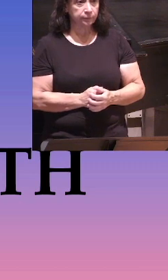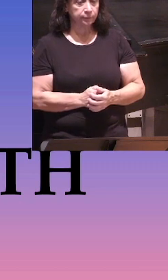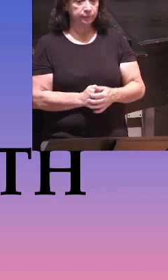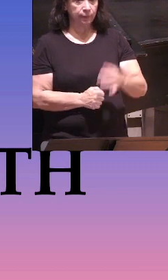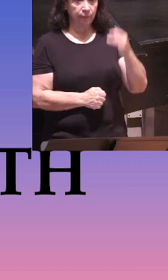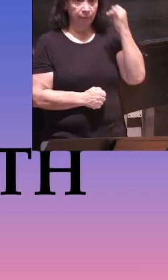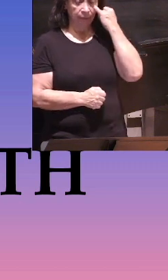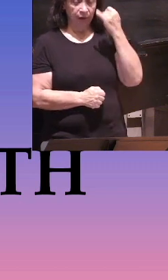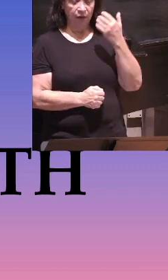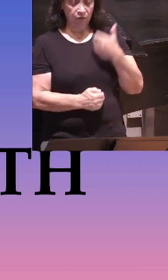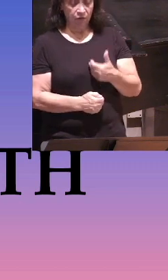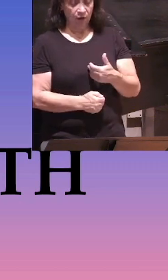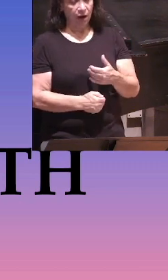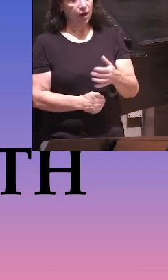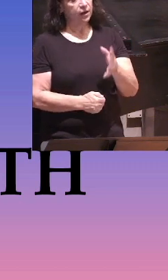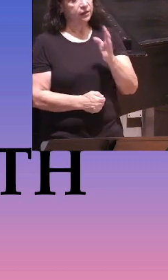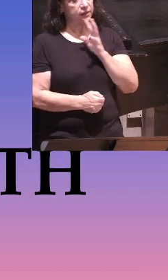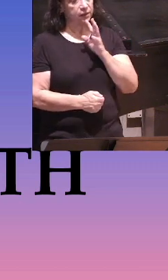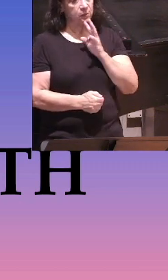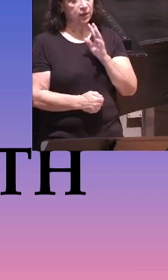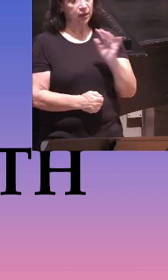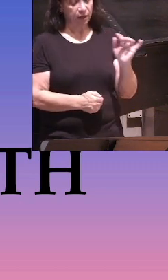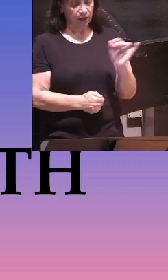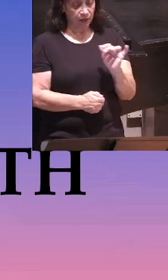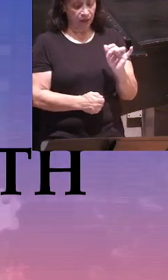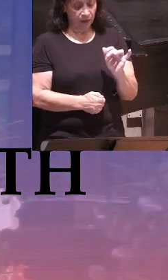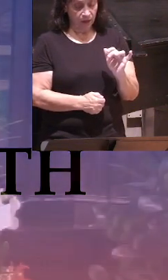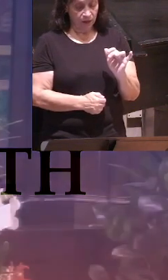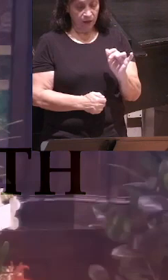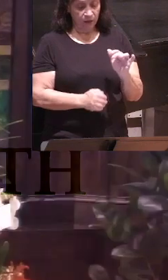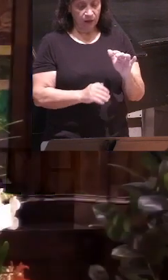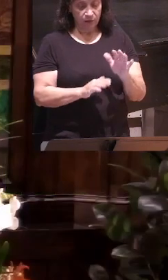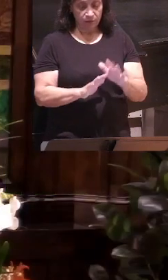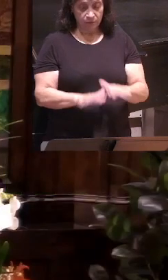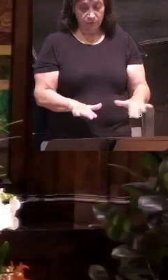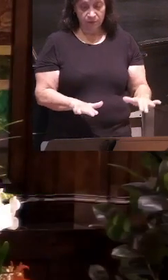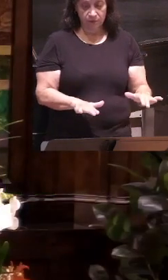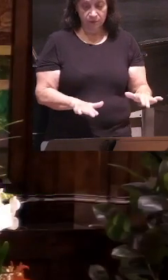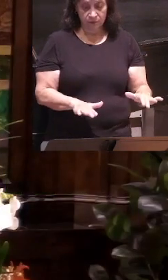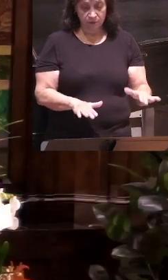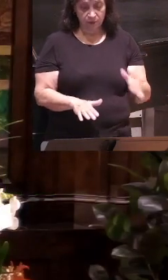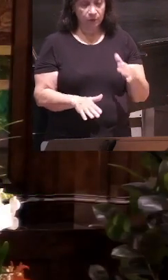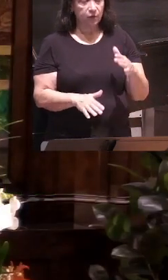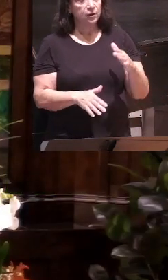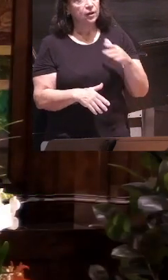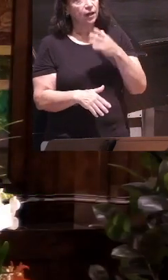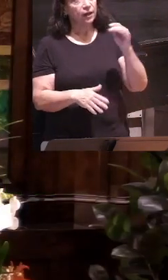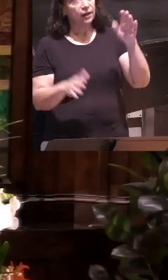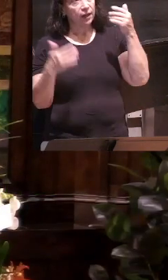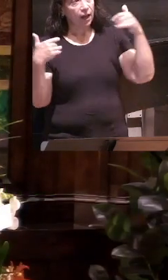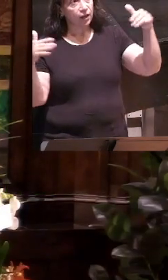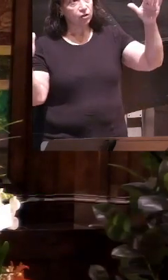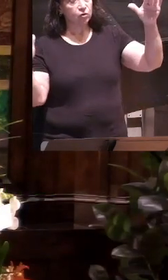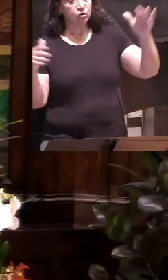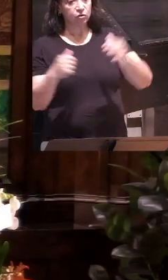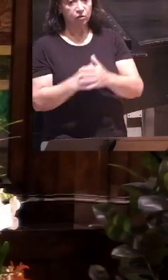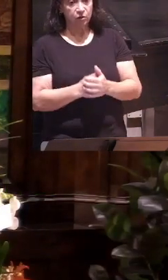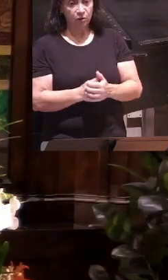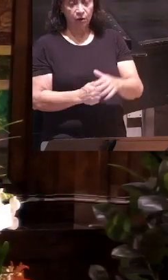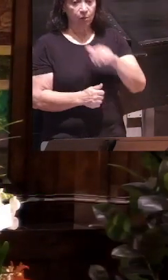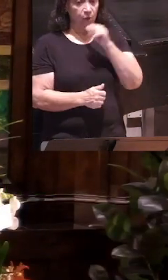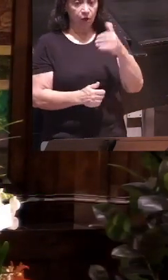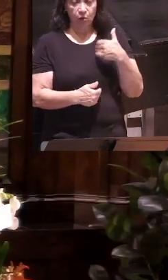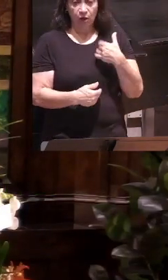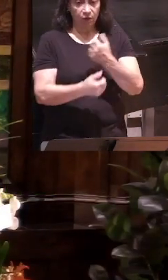If I speak in the tongues of mortals and of angels, but do not have